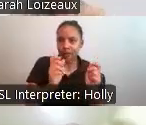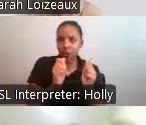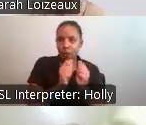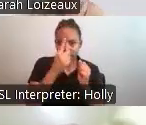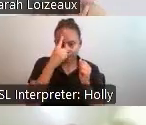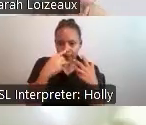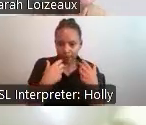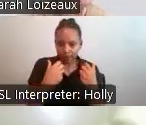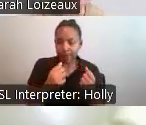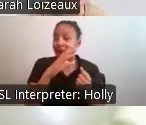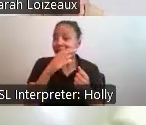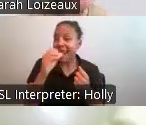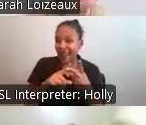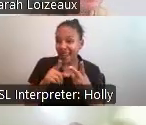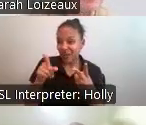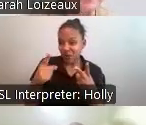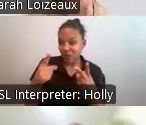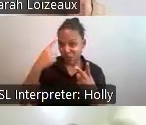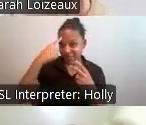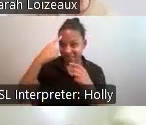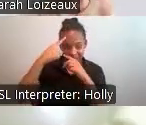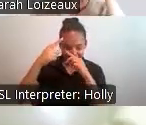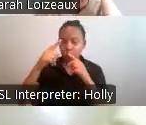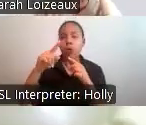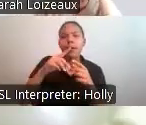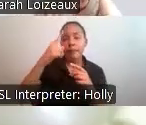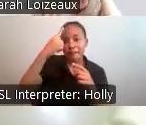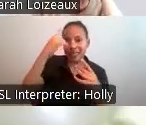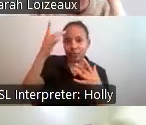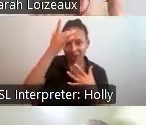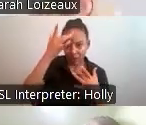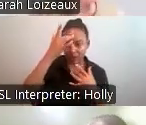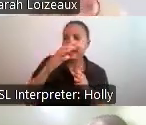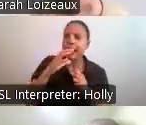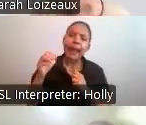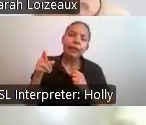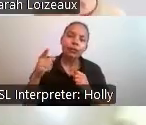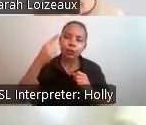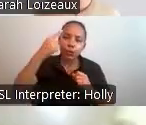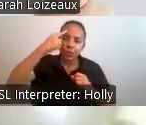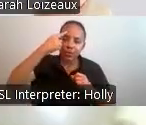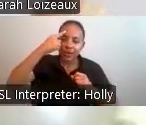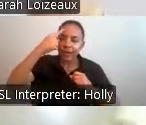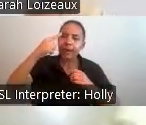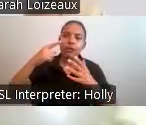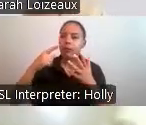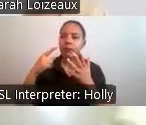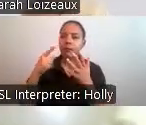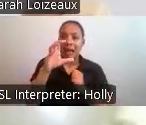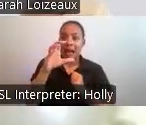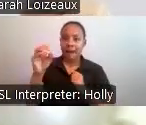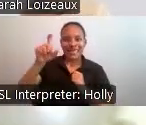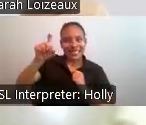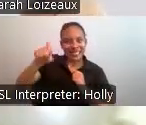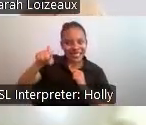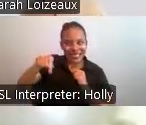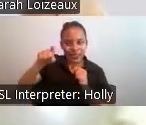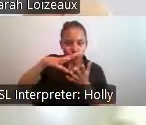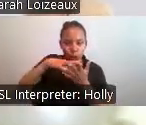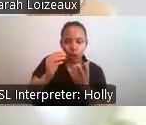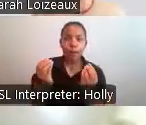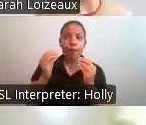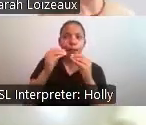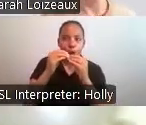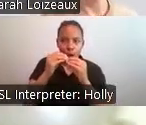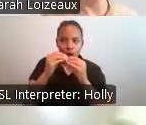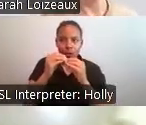accommodations? Obviously, we did a workshop recently, so I'm sure you have some thoughts about this, both of you, but go ahead.